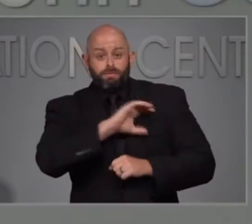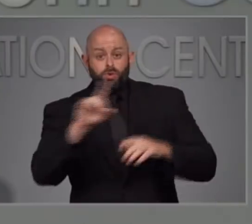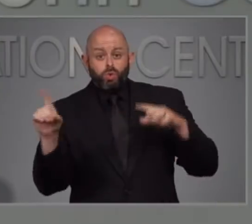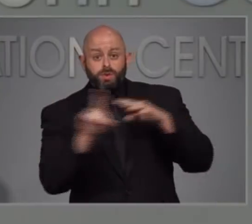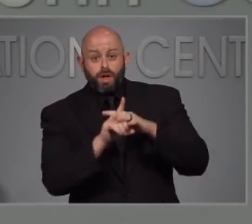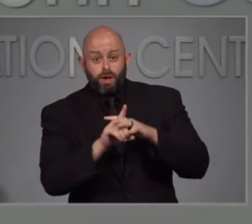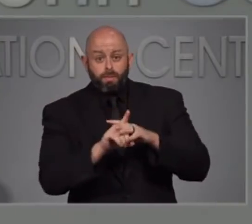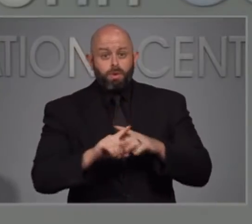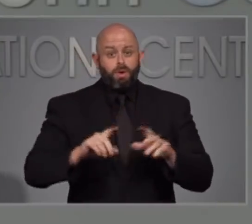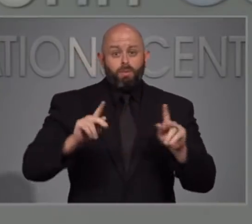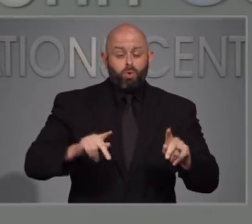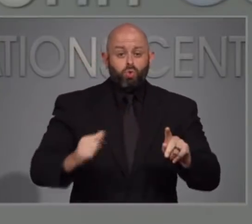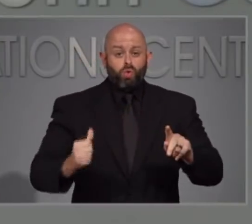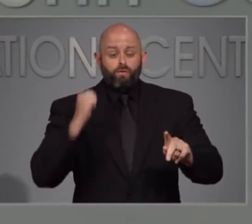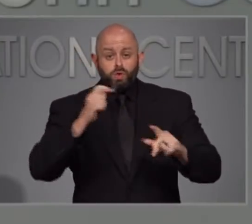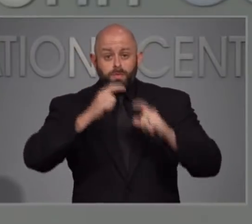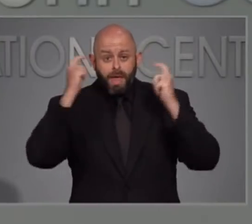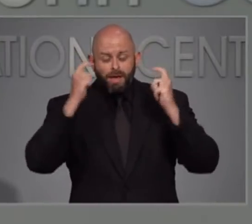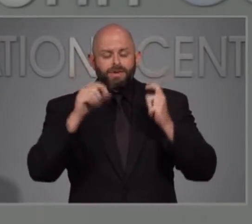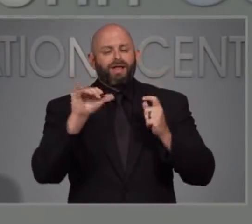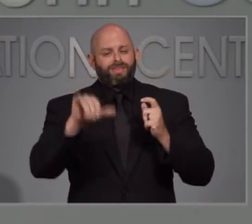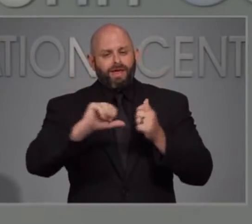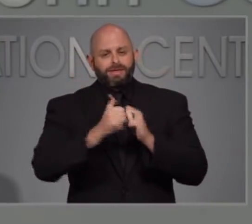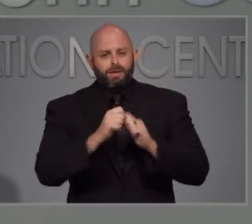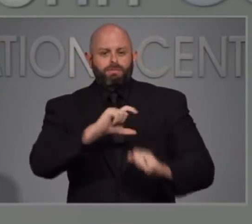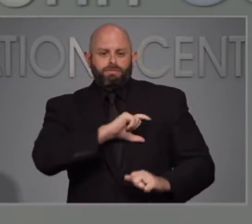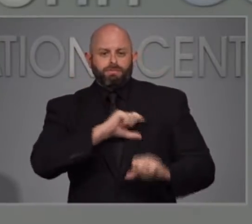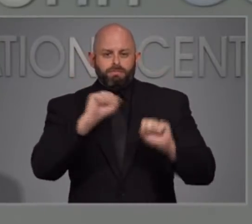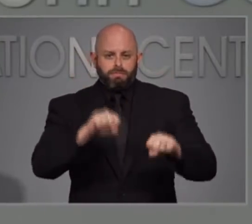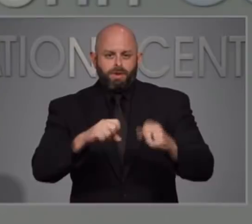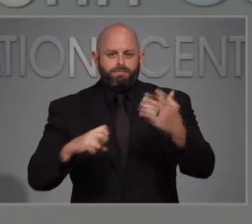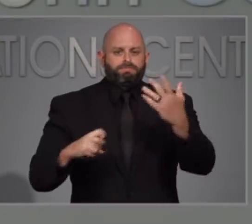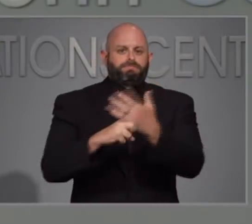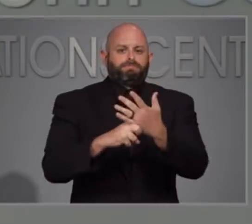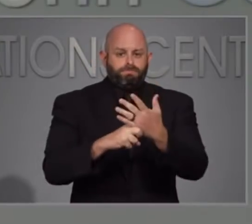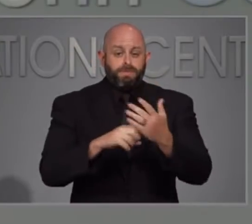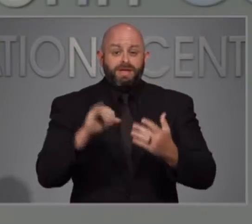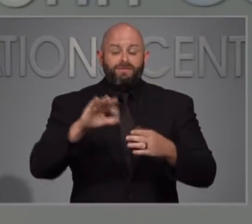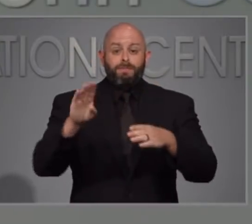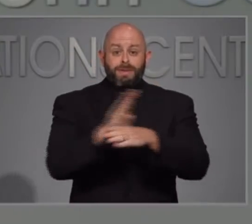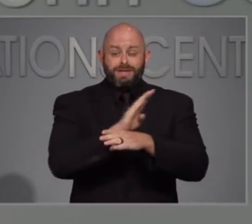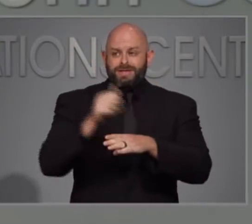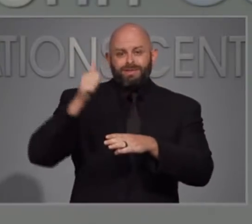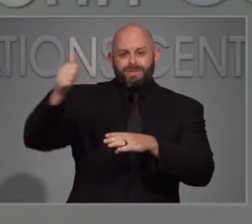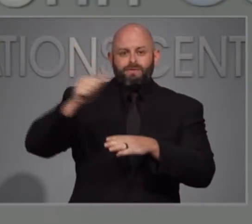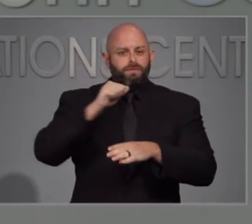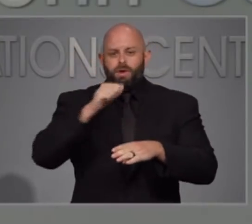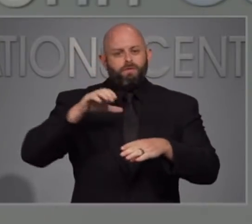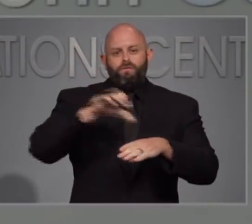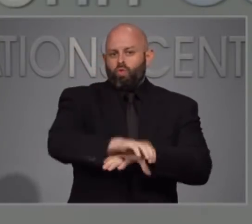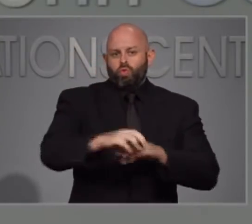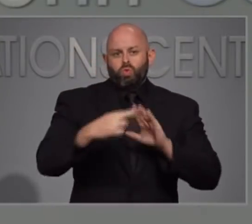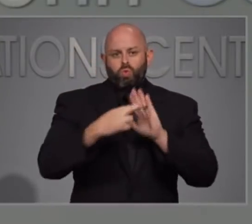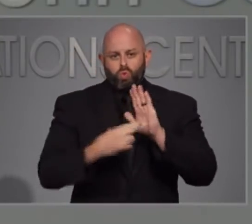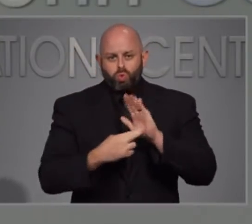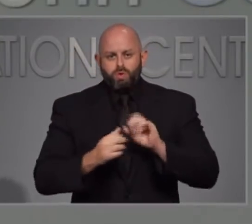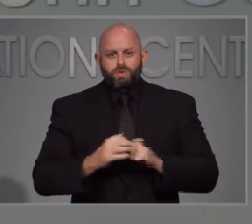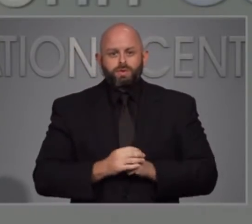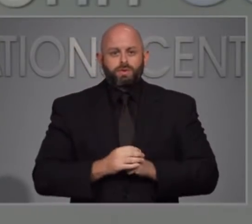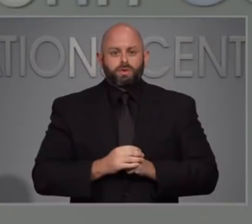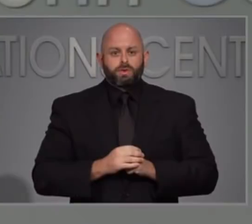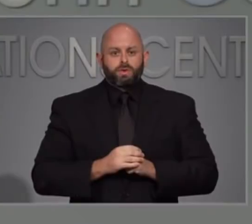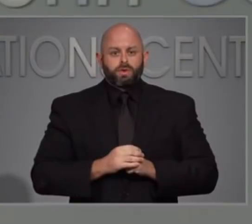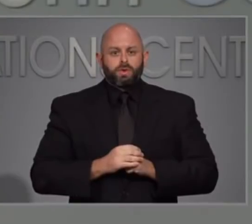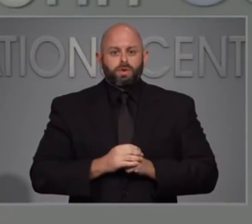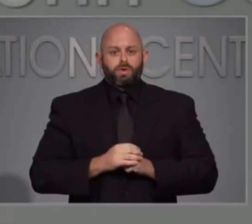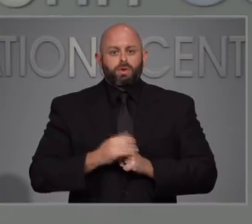if employees and customers do not have masks on there. And we want everyone to